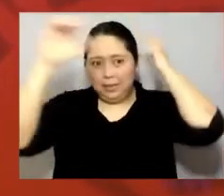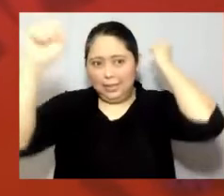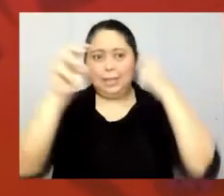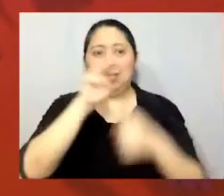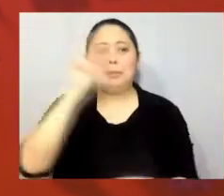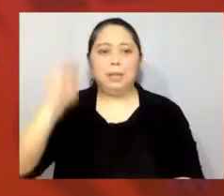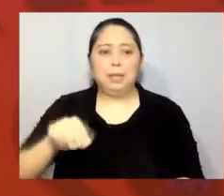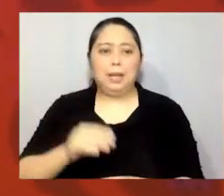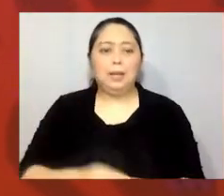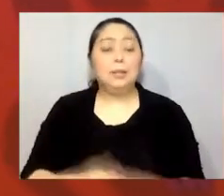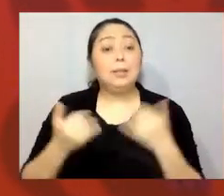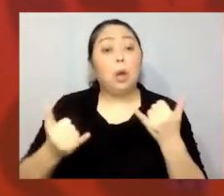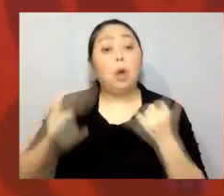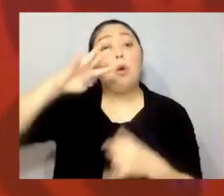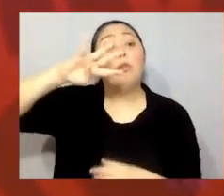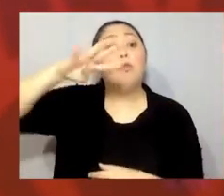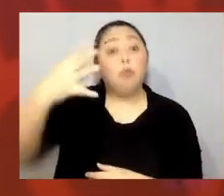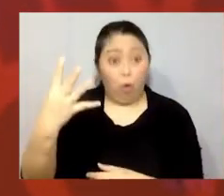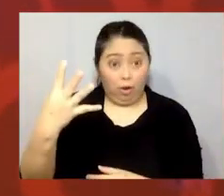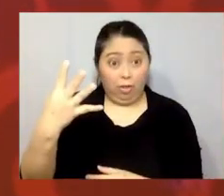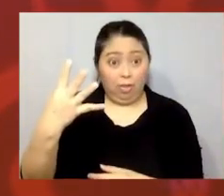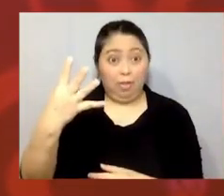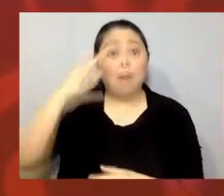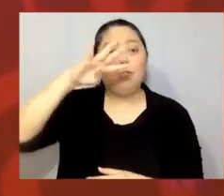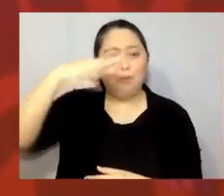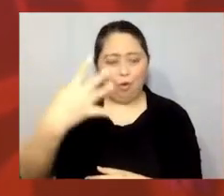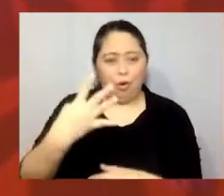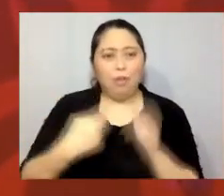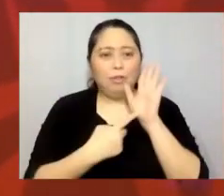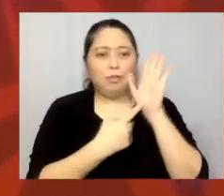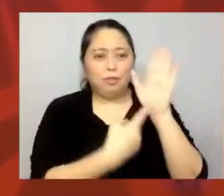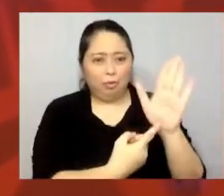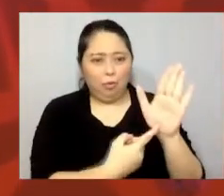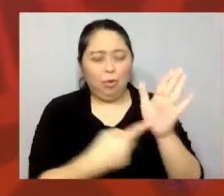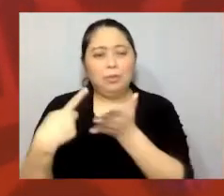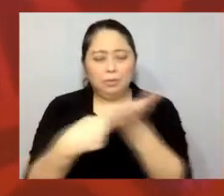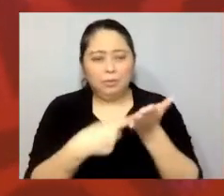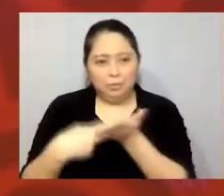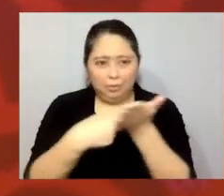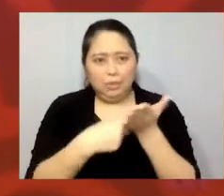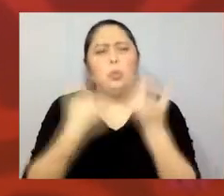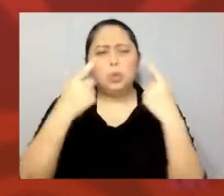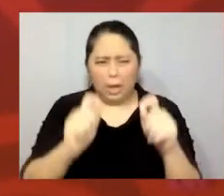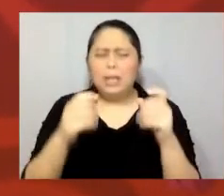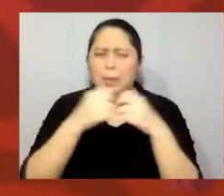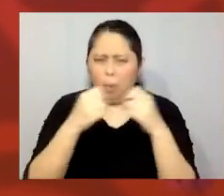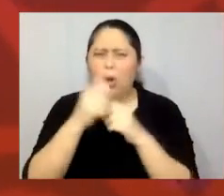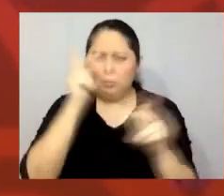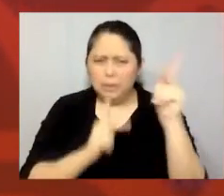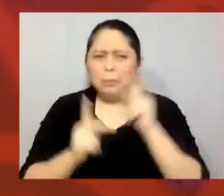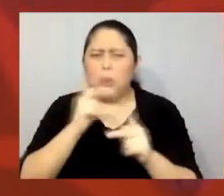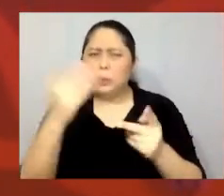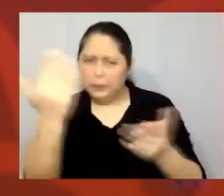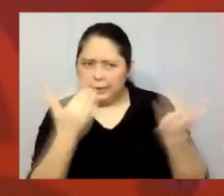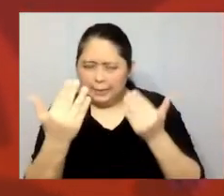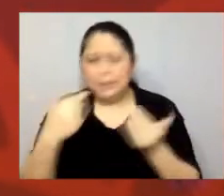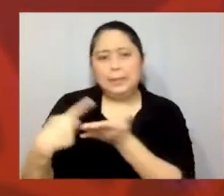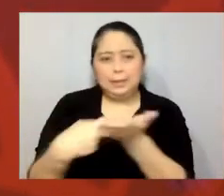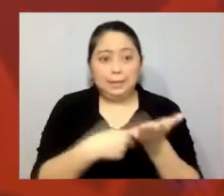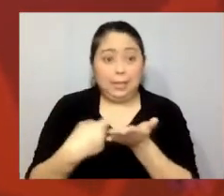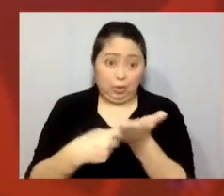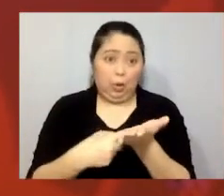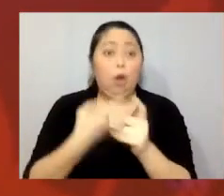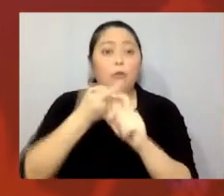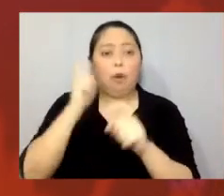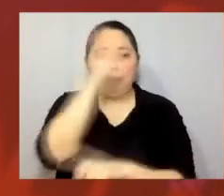British Embassy in Manila. This is the fourth edition of our forum, engaging as many stakeholders in